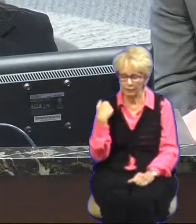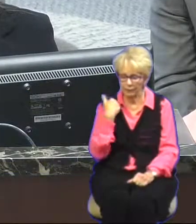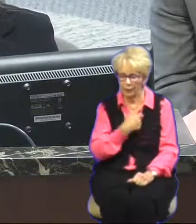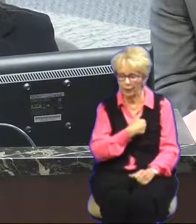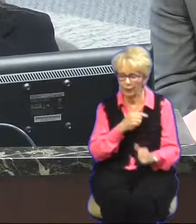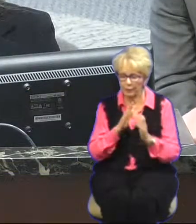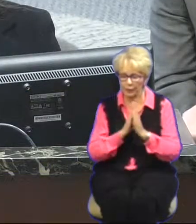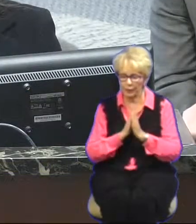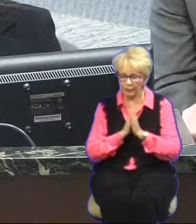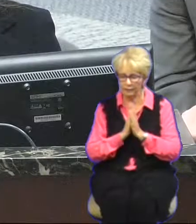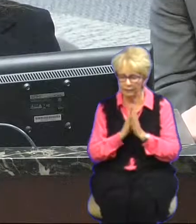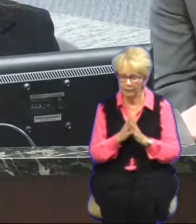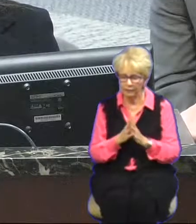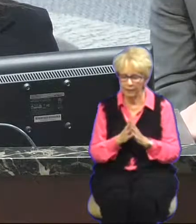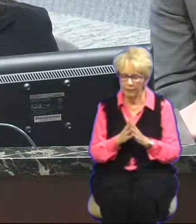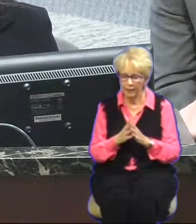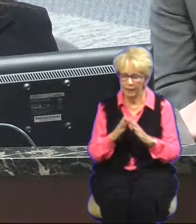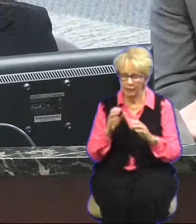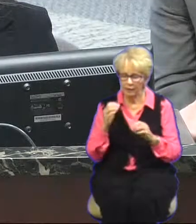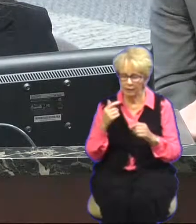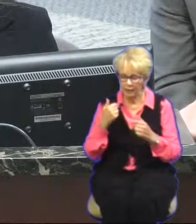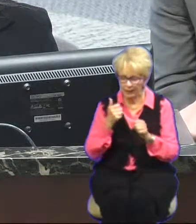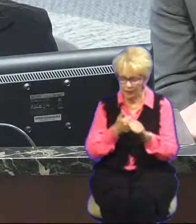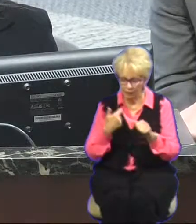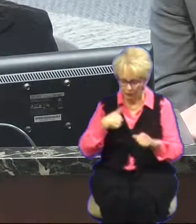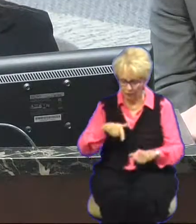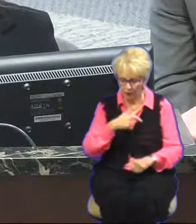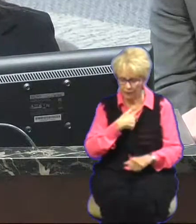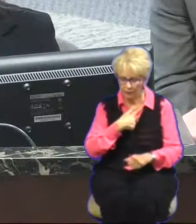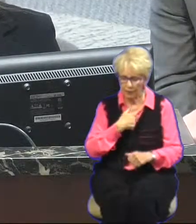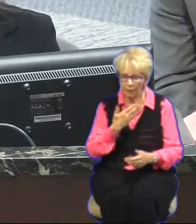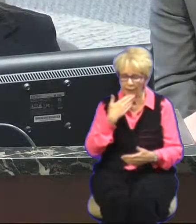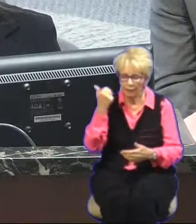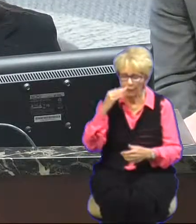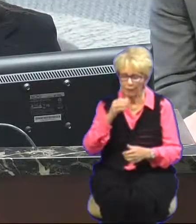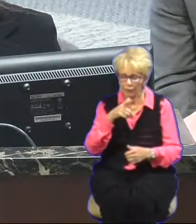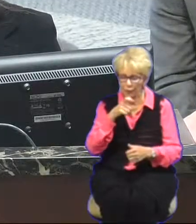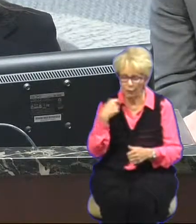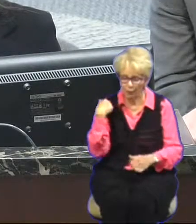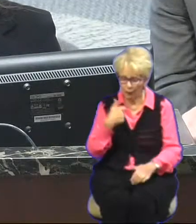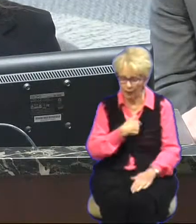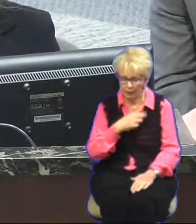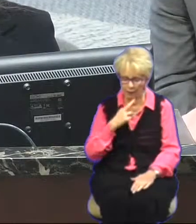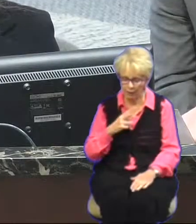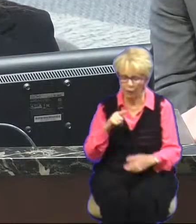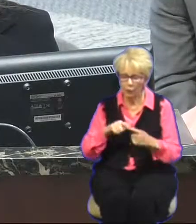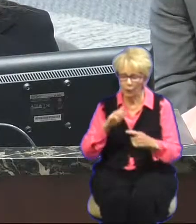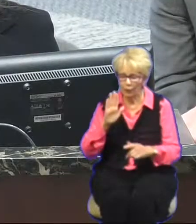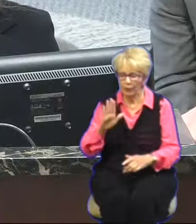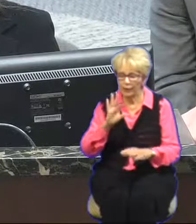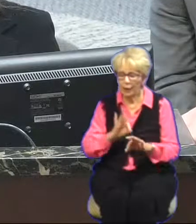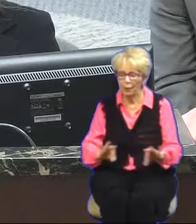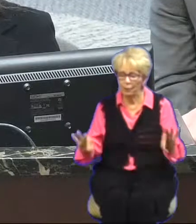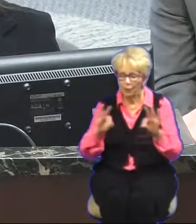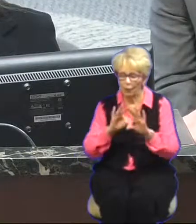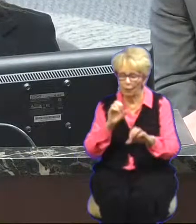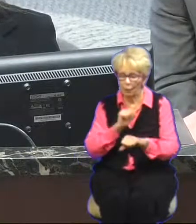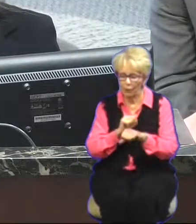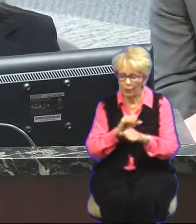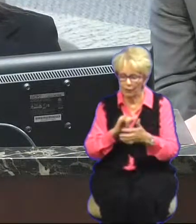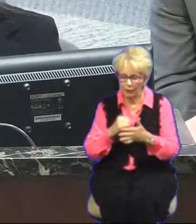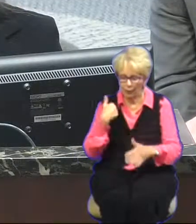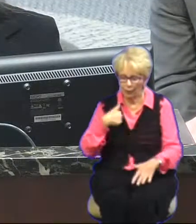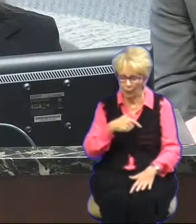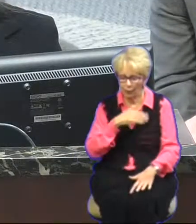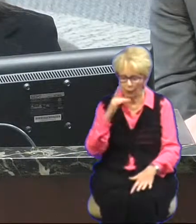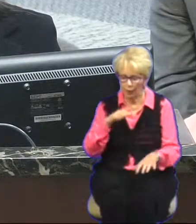pray. May each of us bring the best of who we are to the important work that we